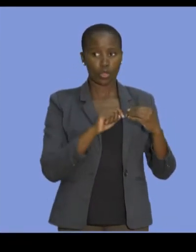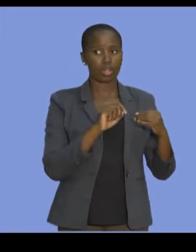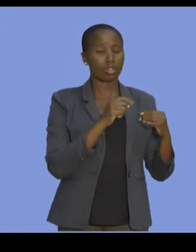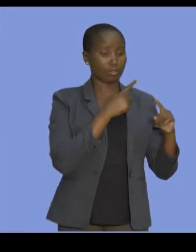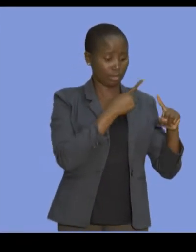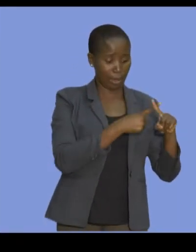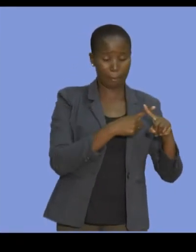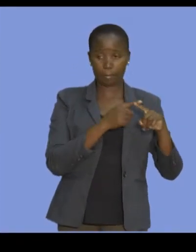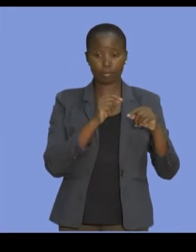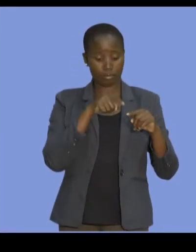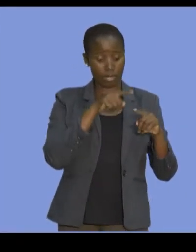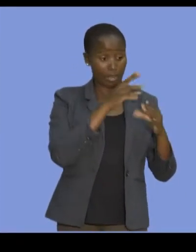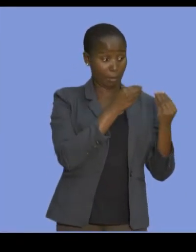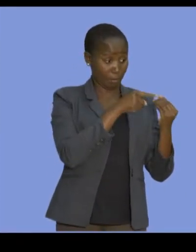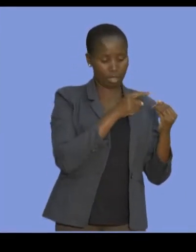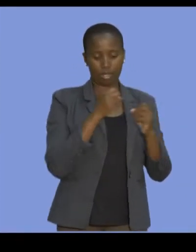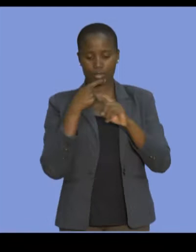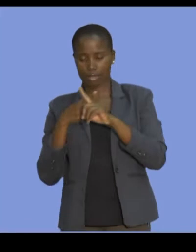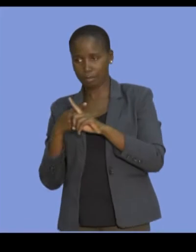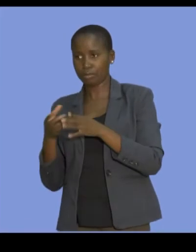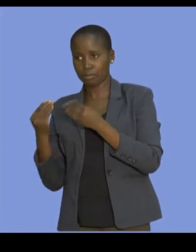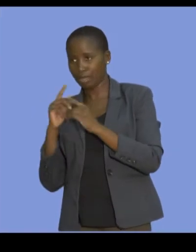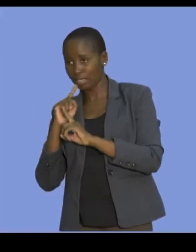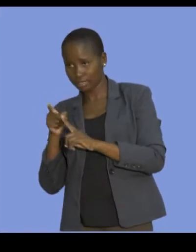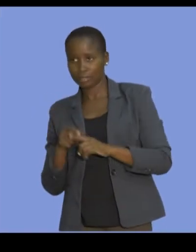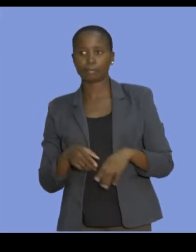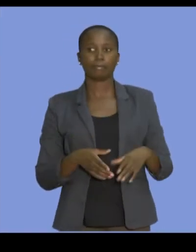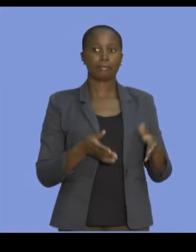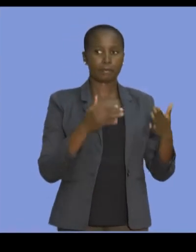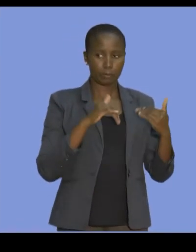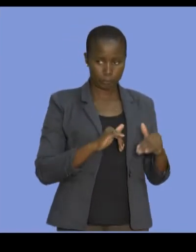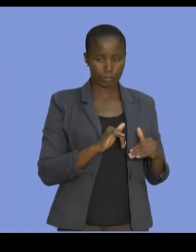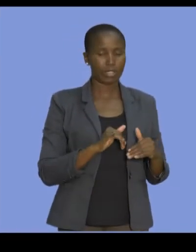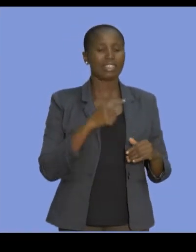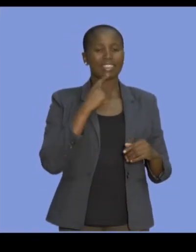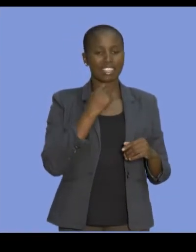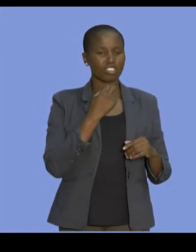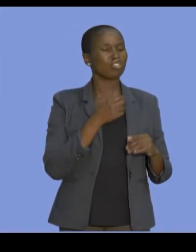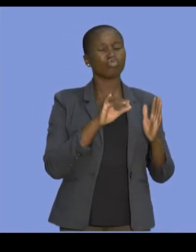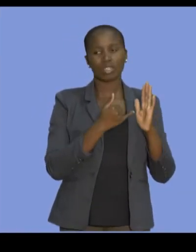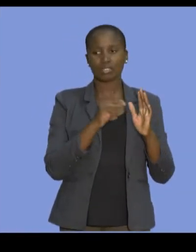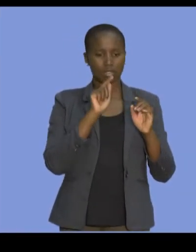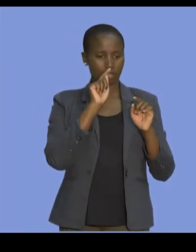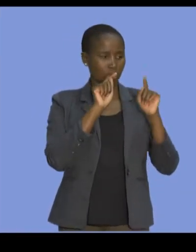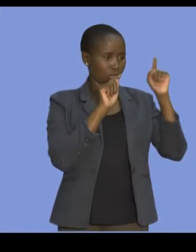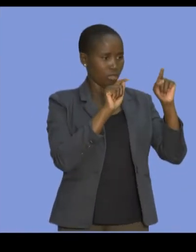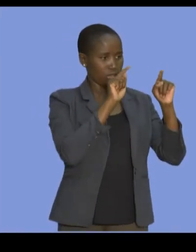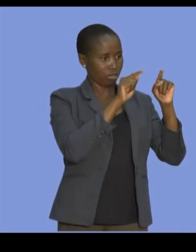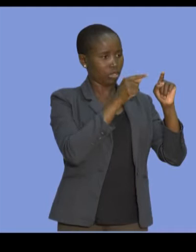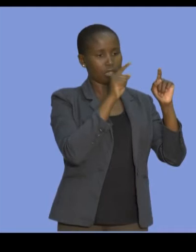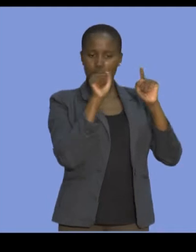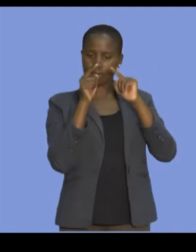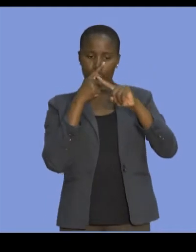that times that, that's what we're getting, and we're just multiplying them. 848 times